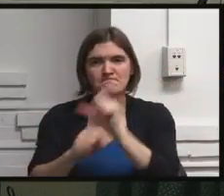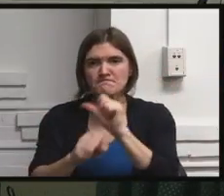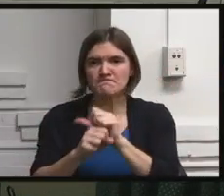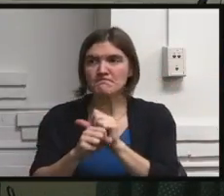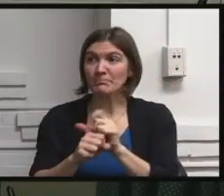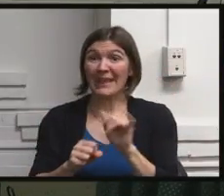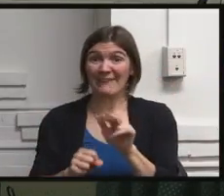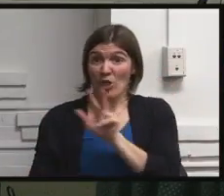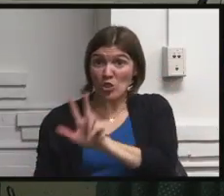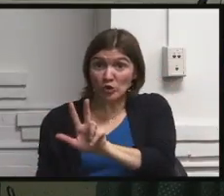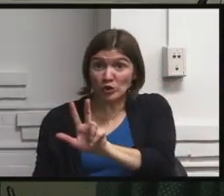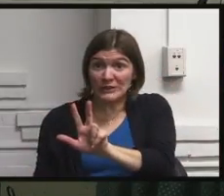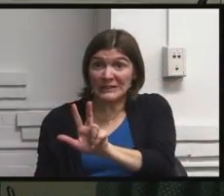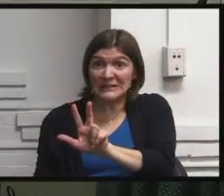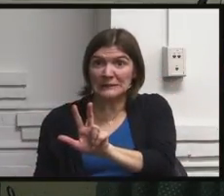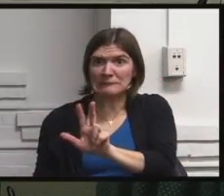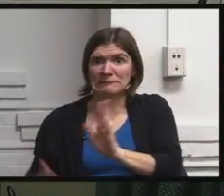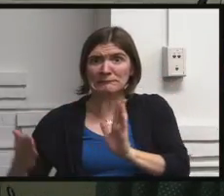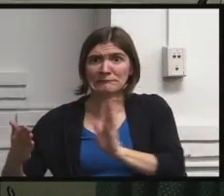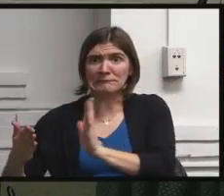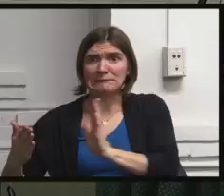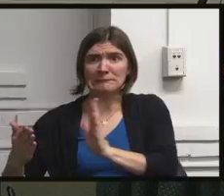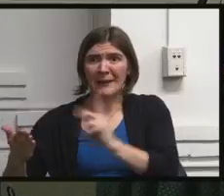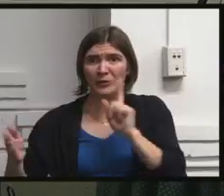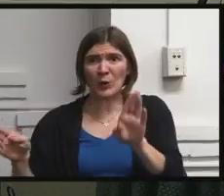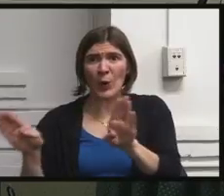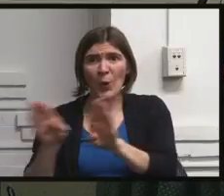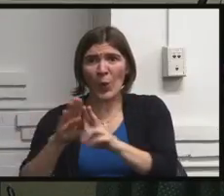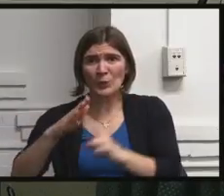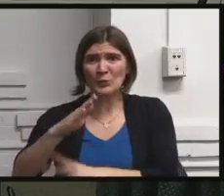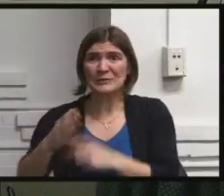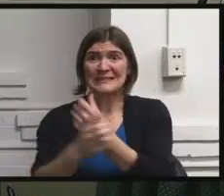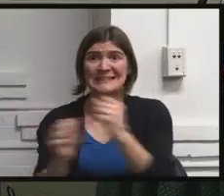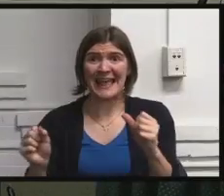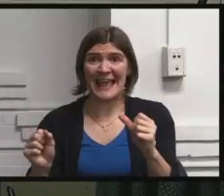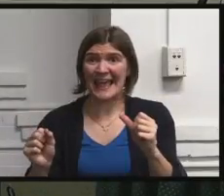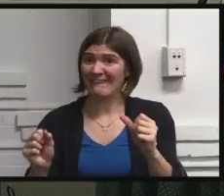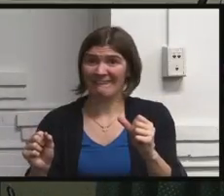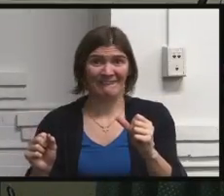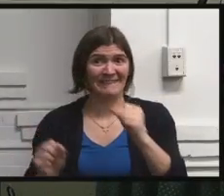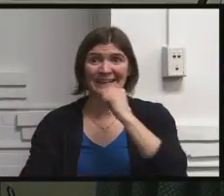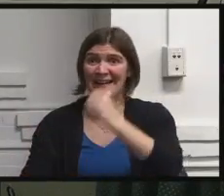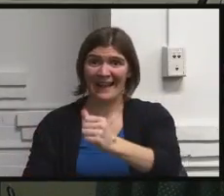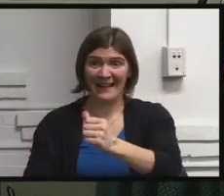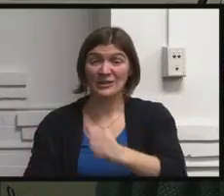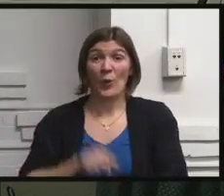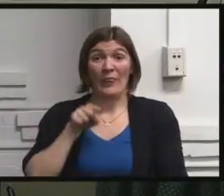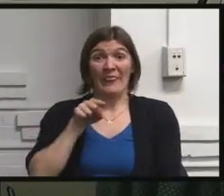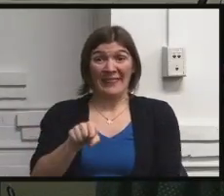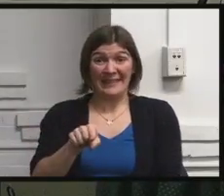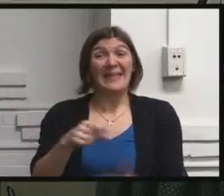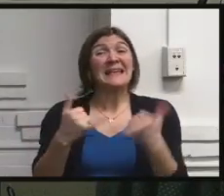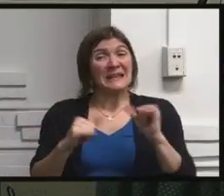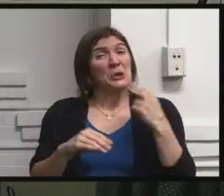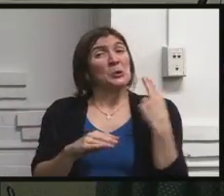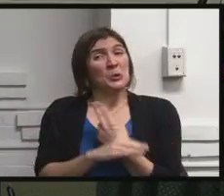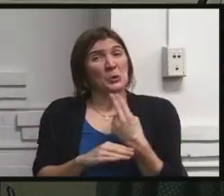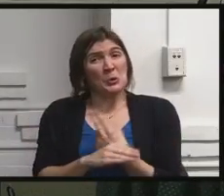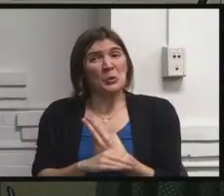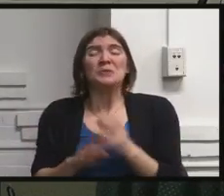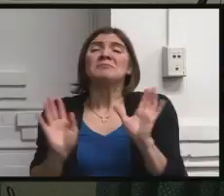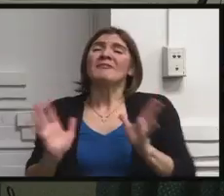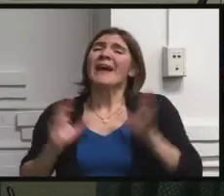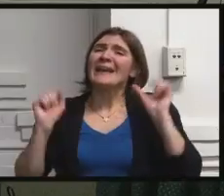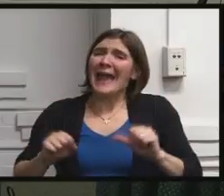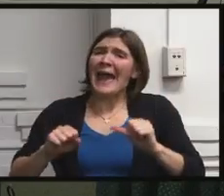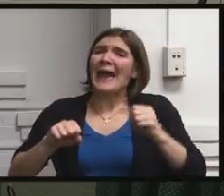anytime we're looking at a 3, especially a 2, we talk about closing the bridge because it's not safe anymore for the traveling public. In this case, the bridge is still considered safe. It's fine to have